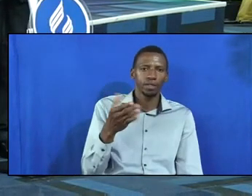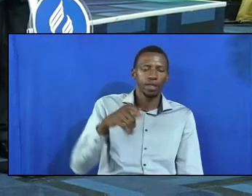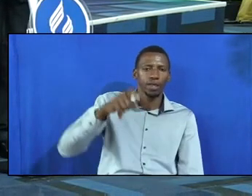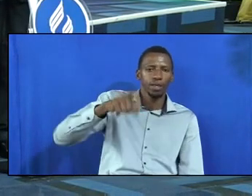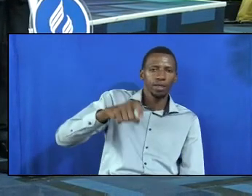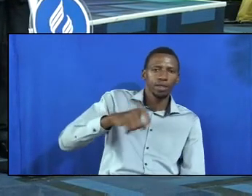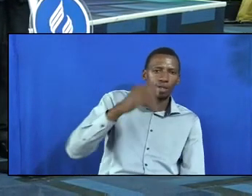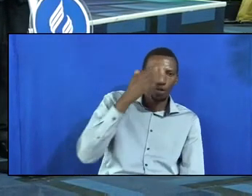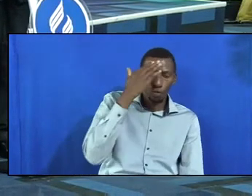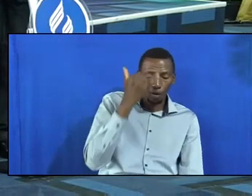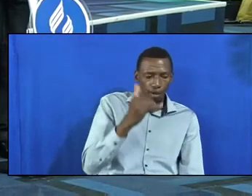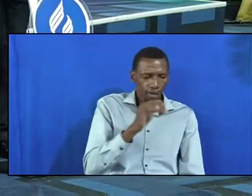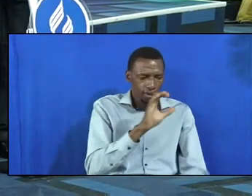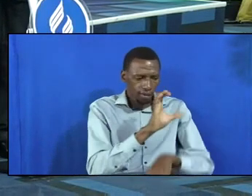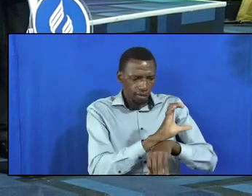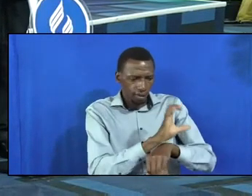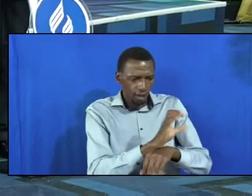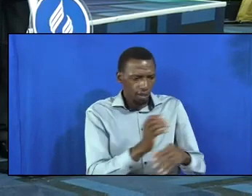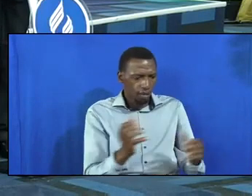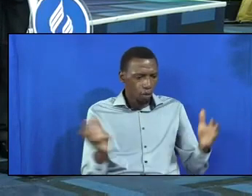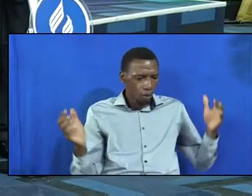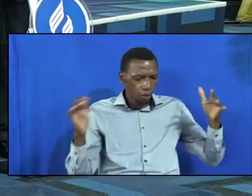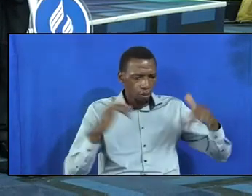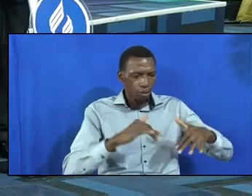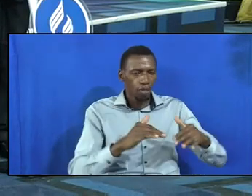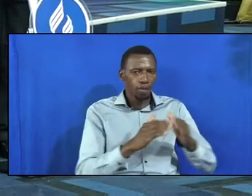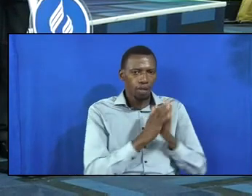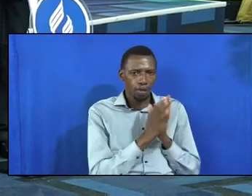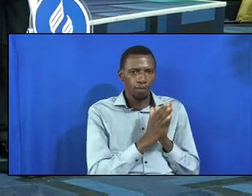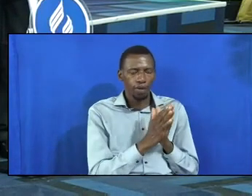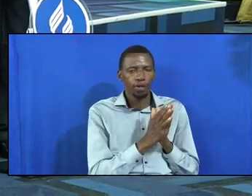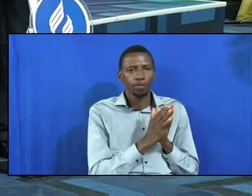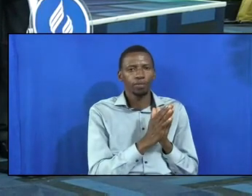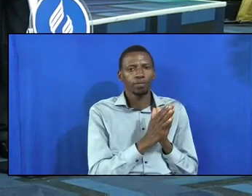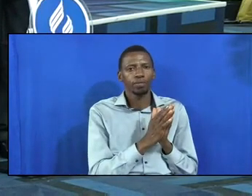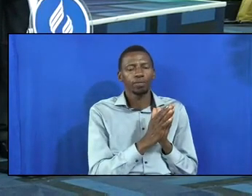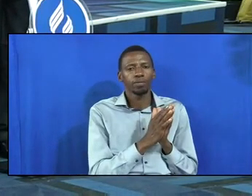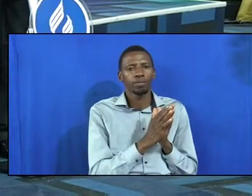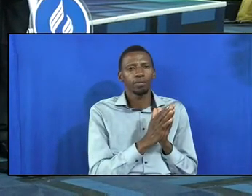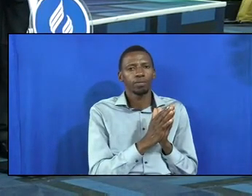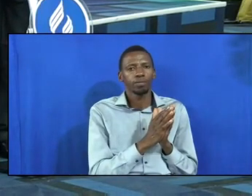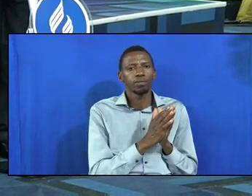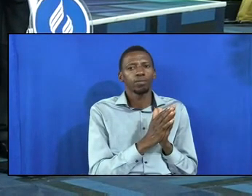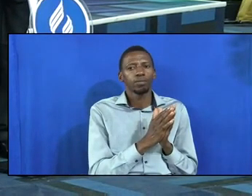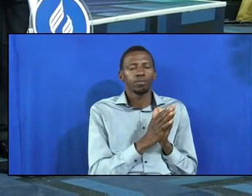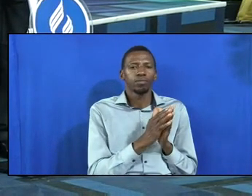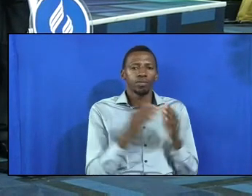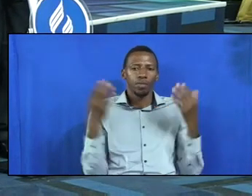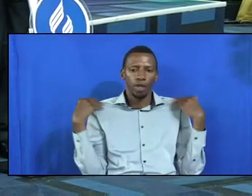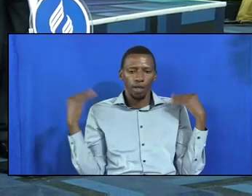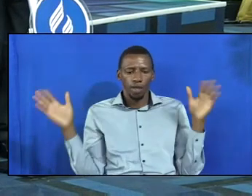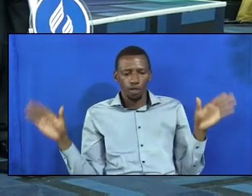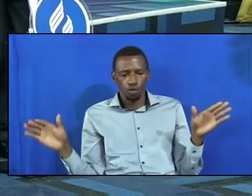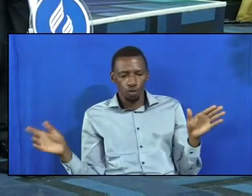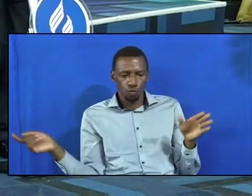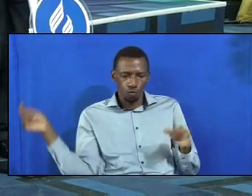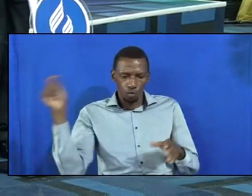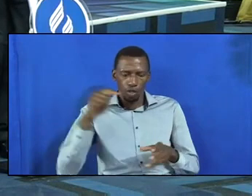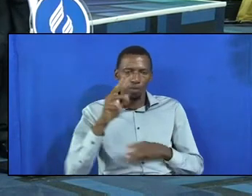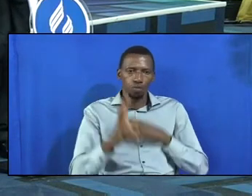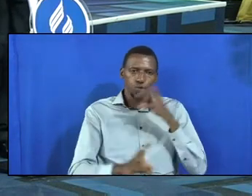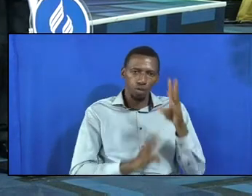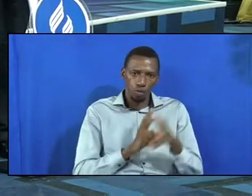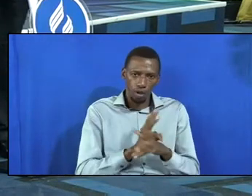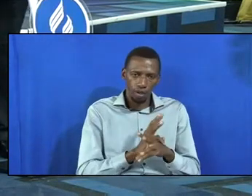church gathered and they were praying. So I appeared physically. I went to the bugger. I came to the sin world. Now let me go to where I